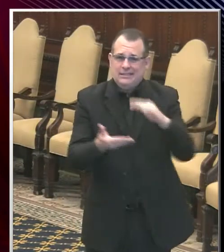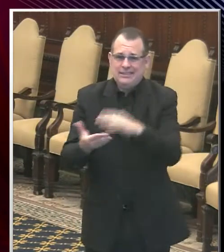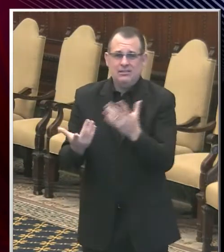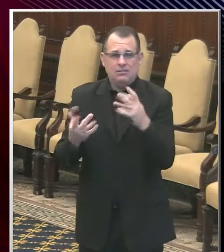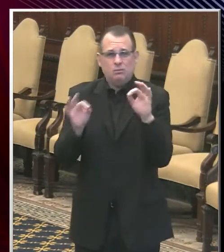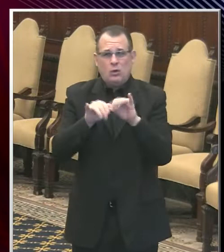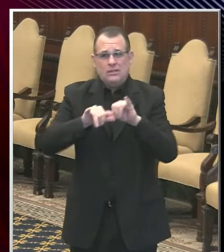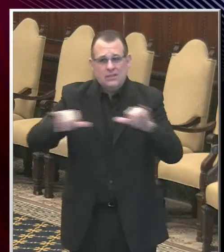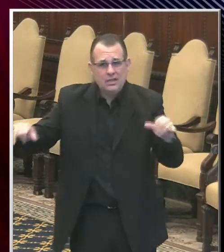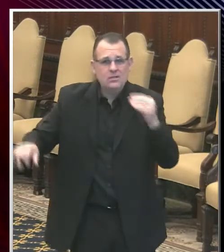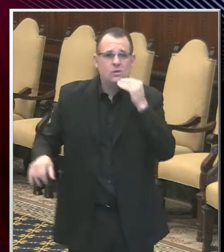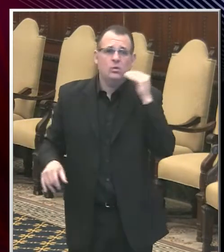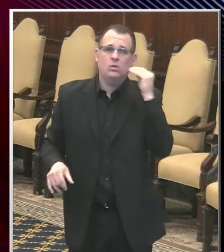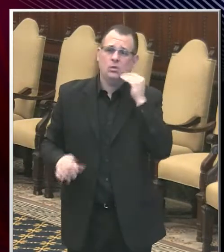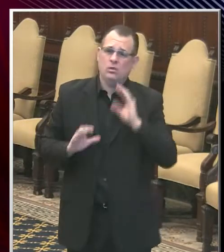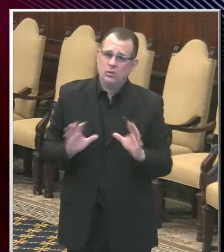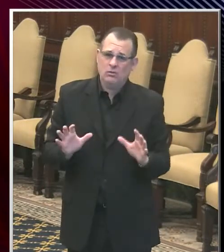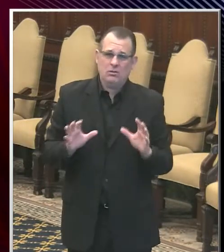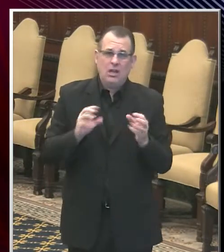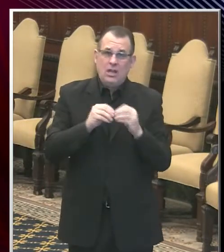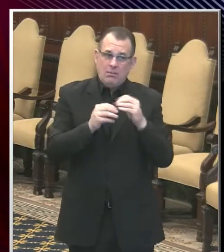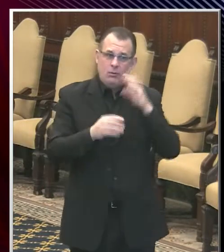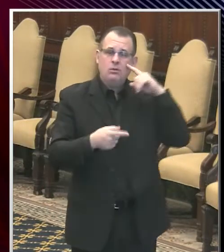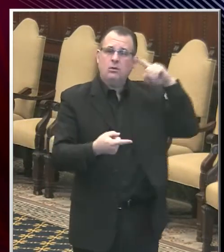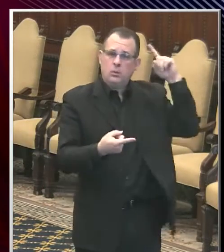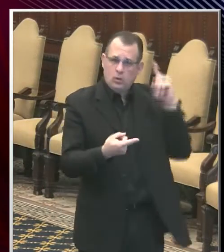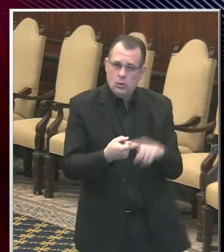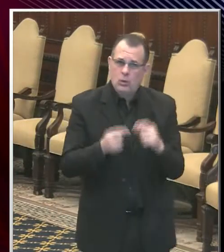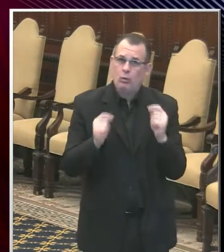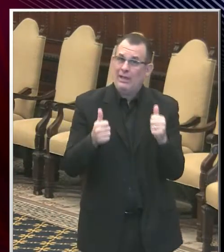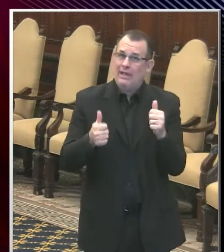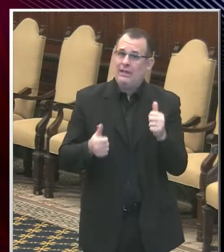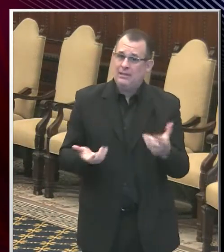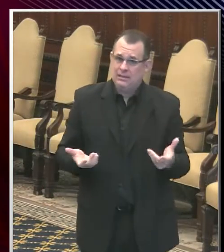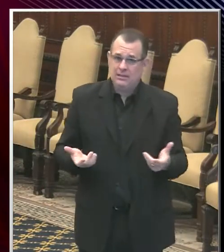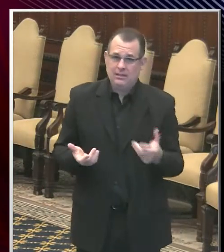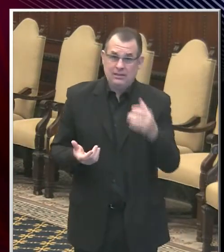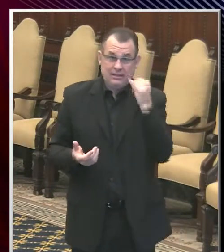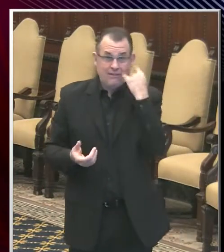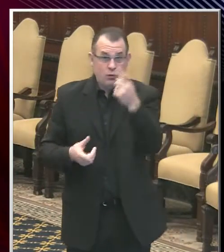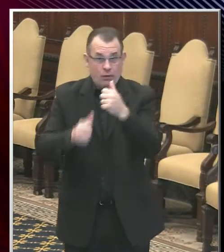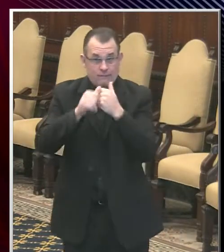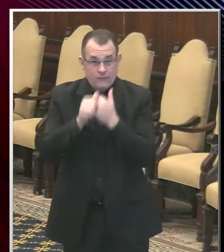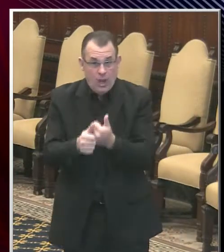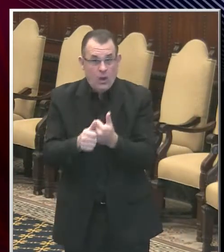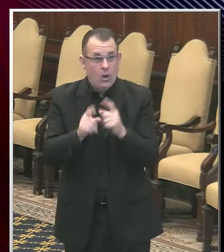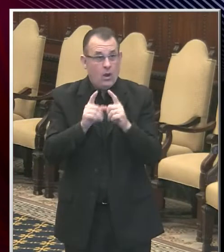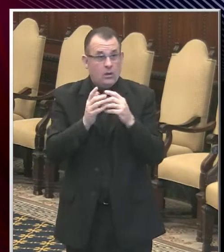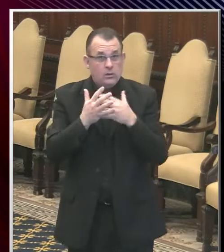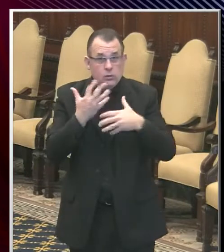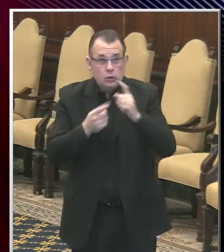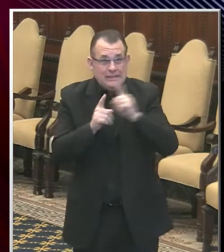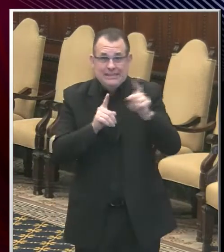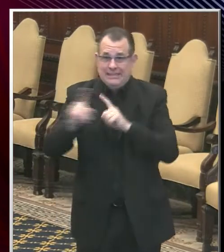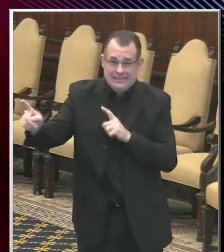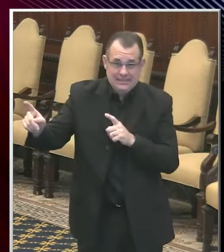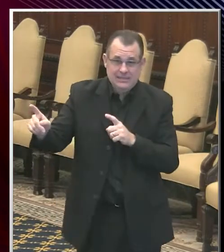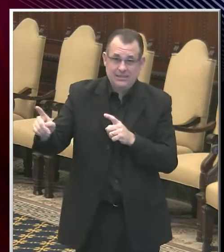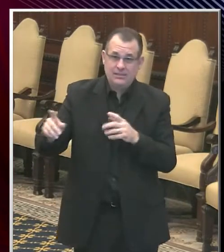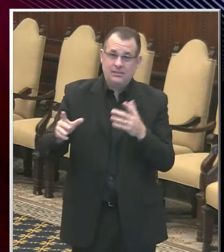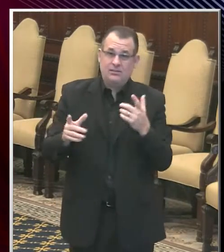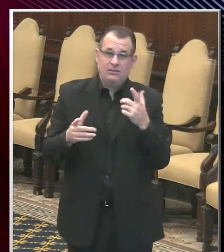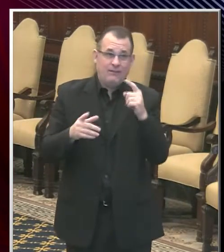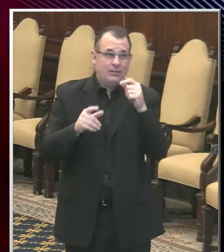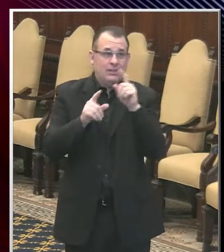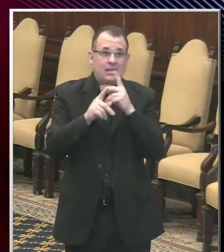The fastest ways for those numbers to go down quickly is if people follow our social distancing recommendations. Stay away from other people.